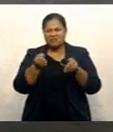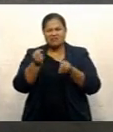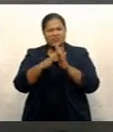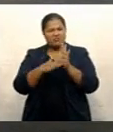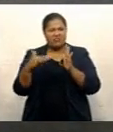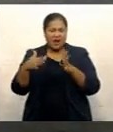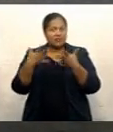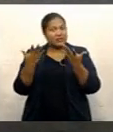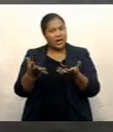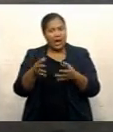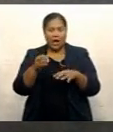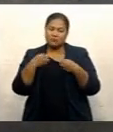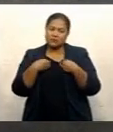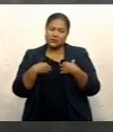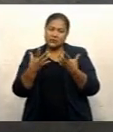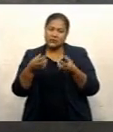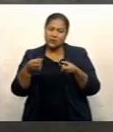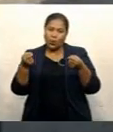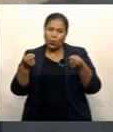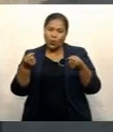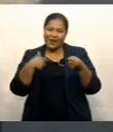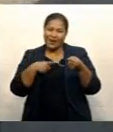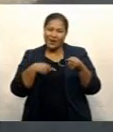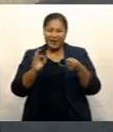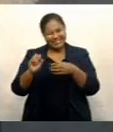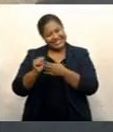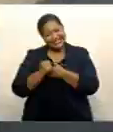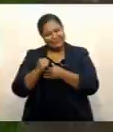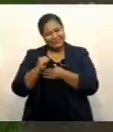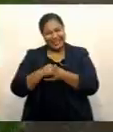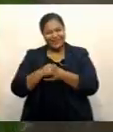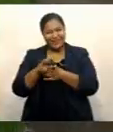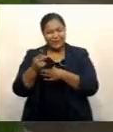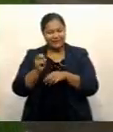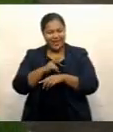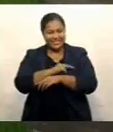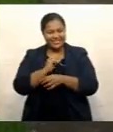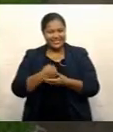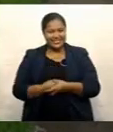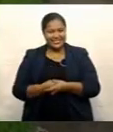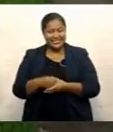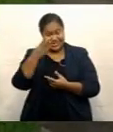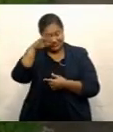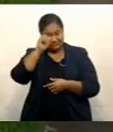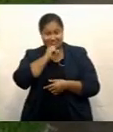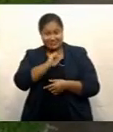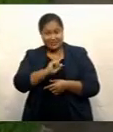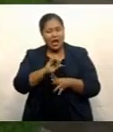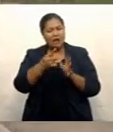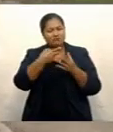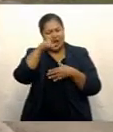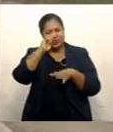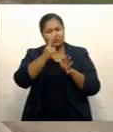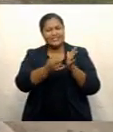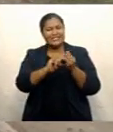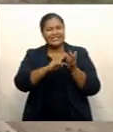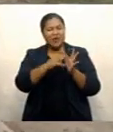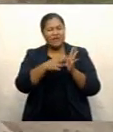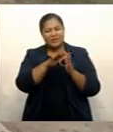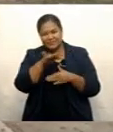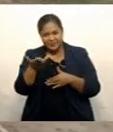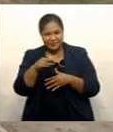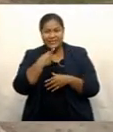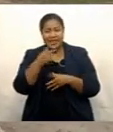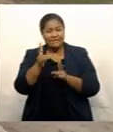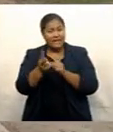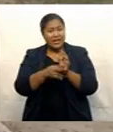our business is currently on hold just to keep us safe from the virus. Turani Kororatu Sekobe Ngerengere Tambua says